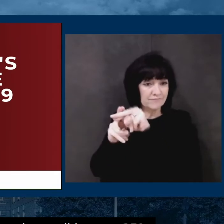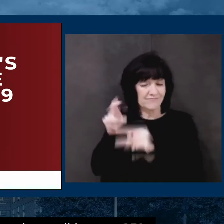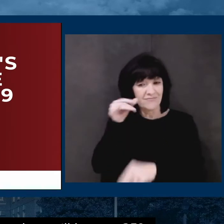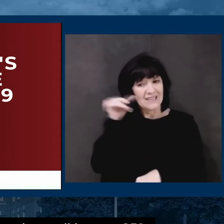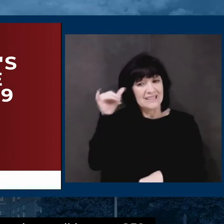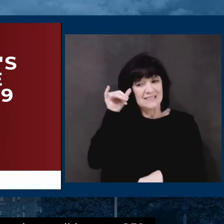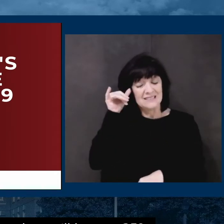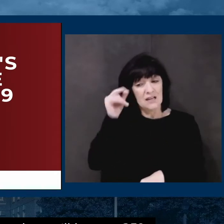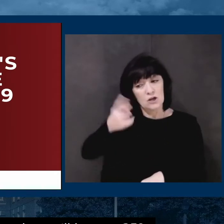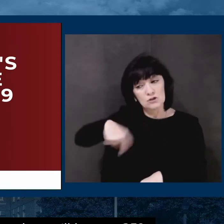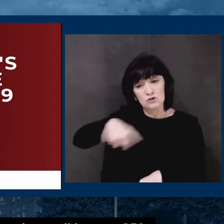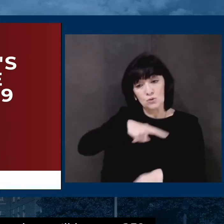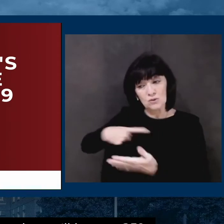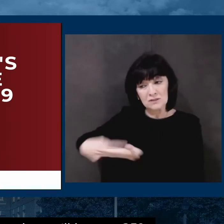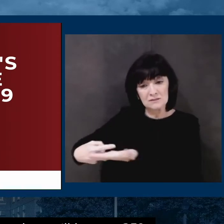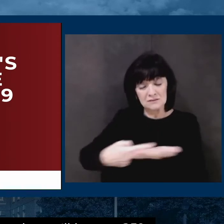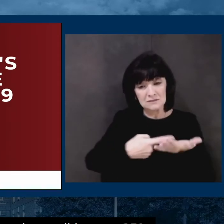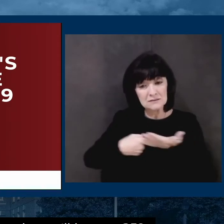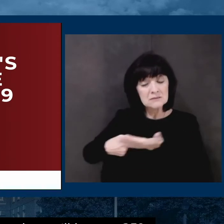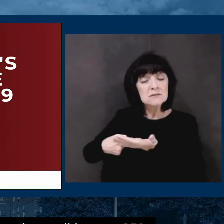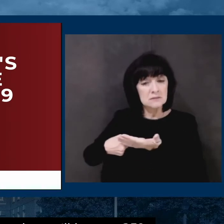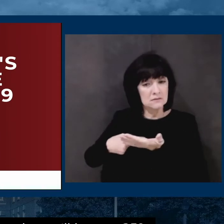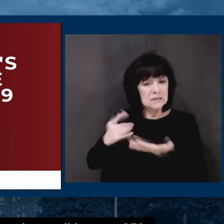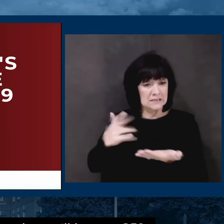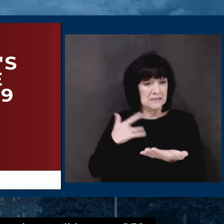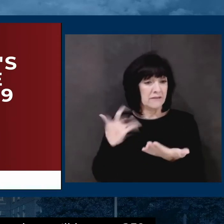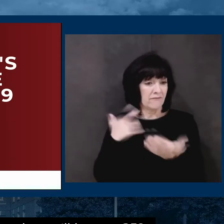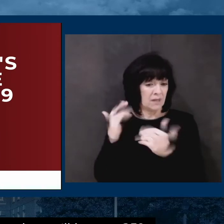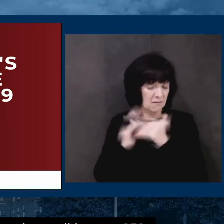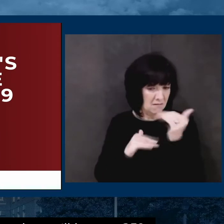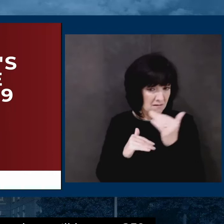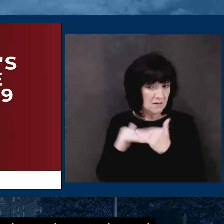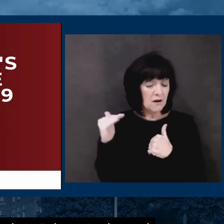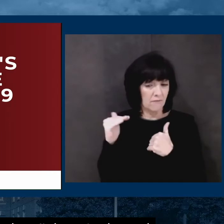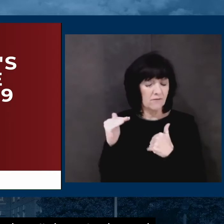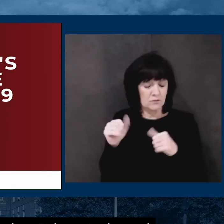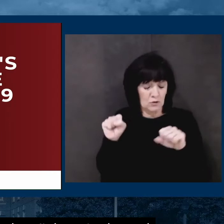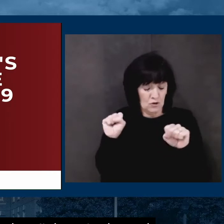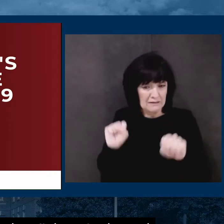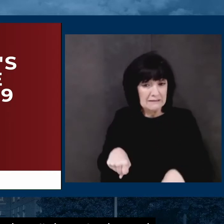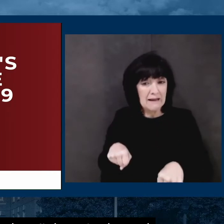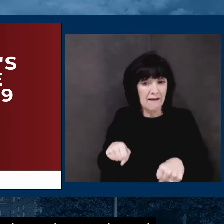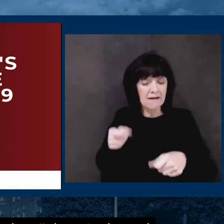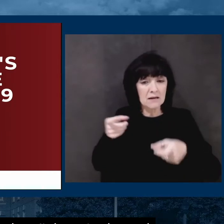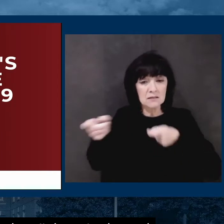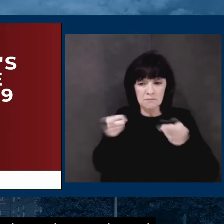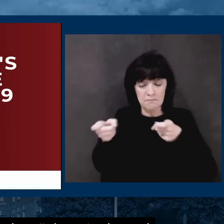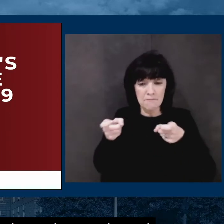felt confident of their ability to manage that surge. They have